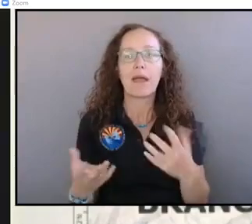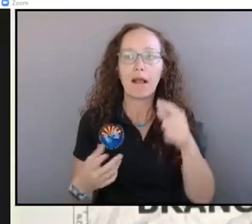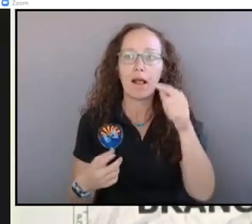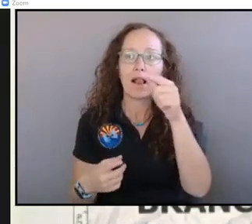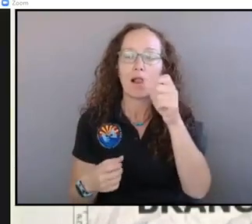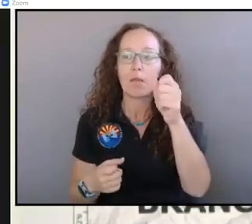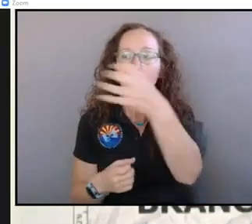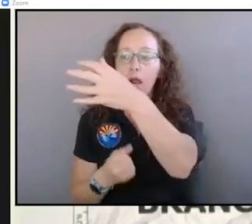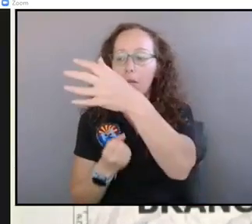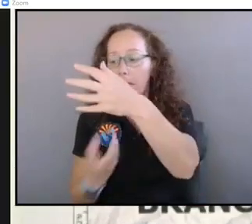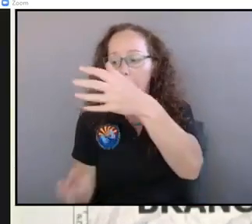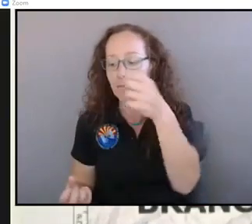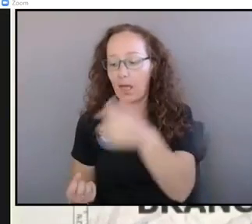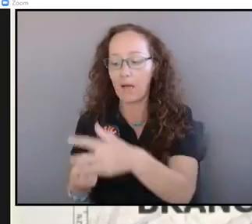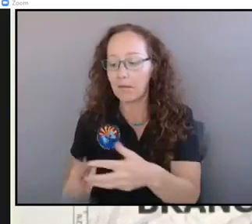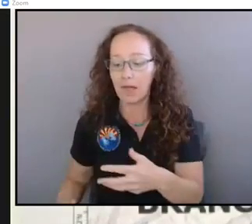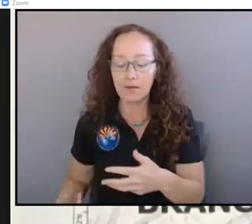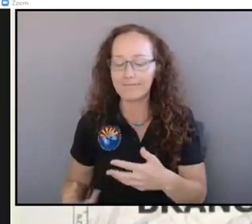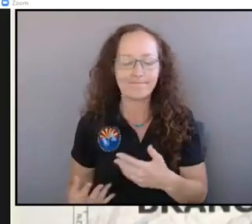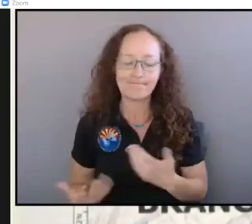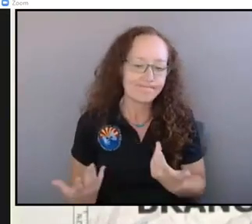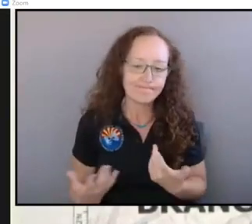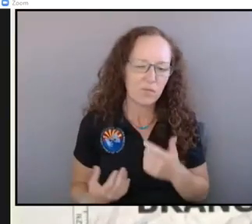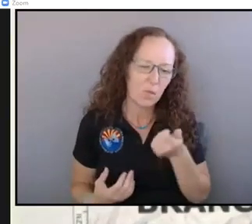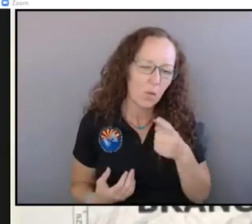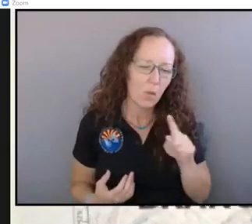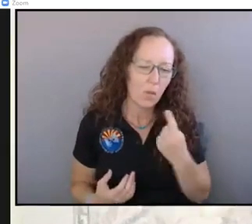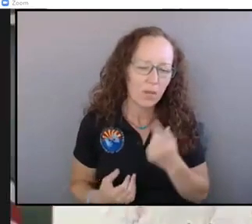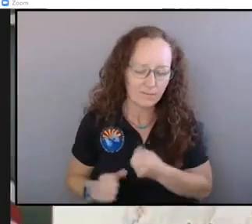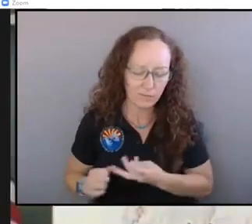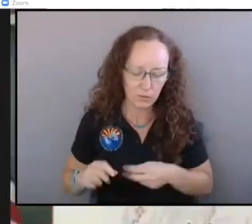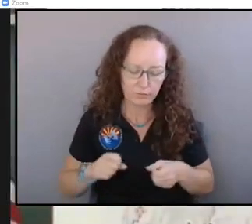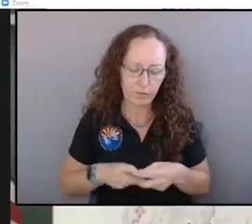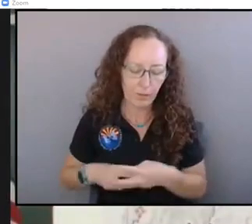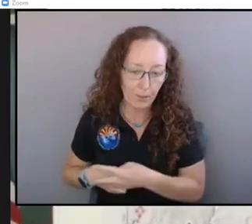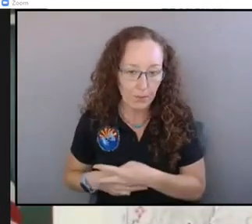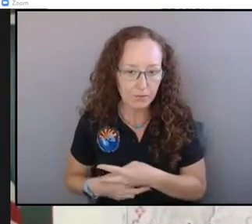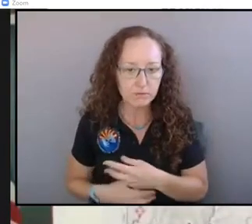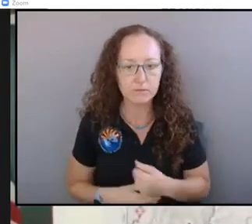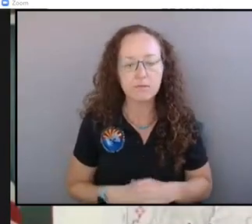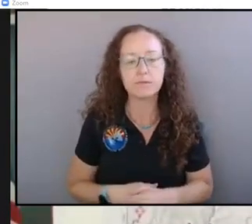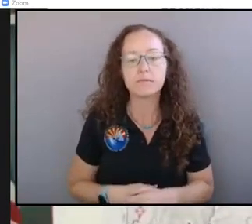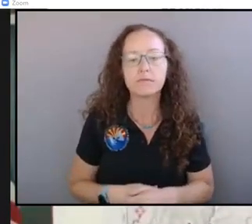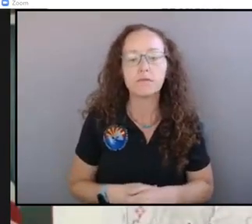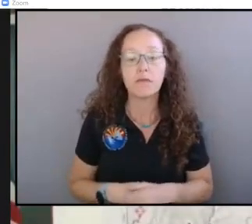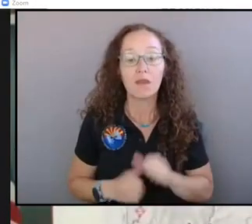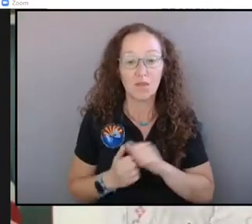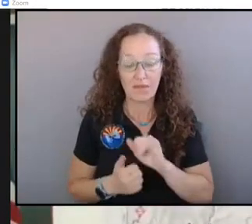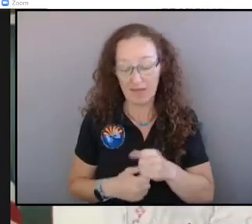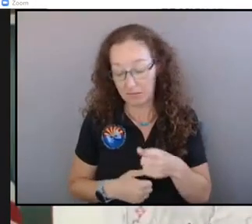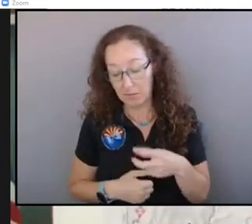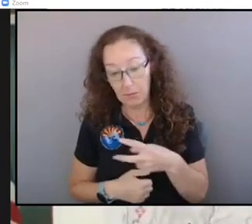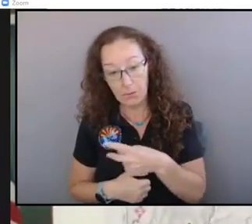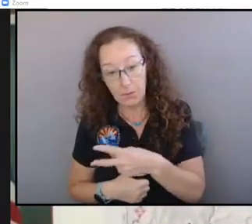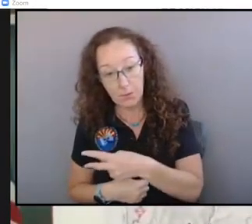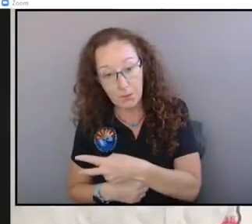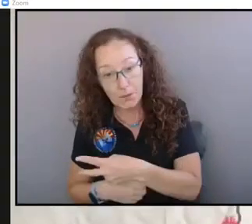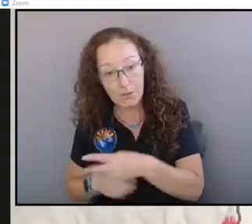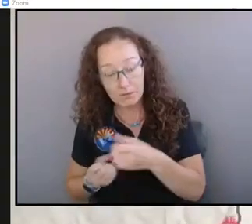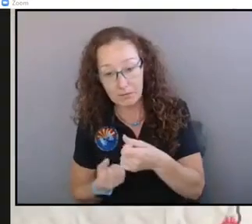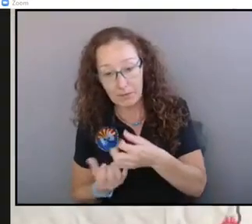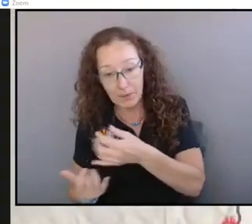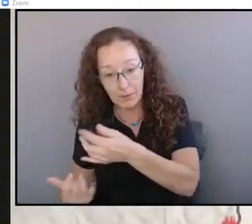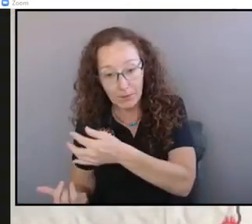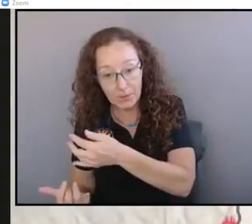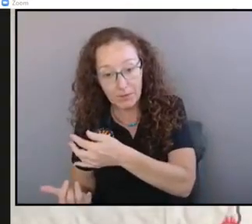side. So because of these fingers that came out of here and their proximity to